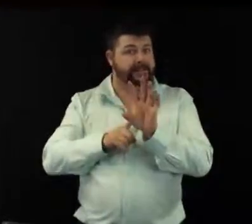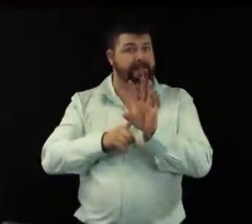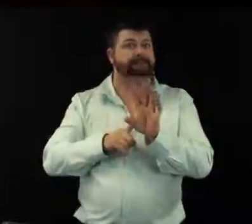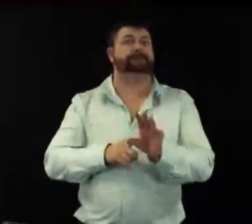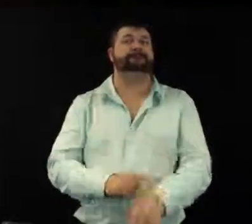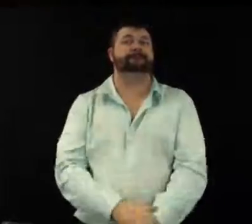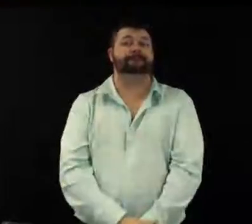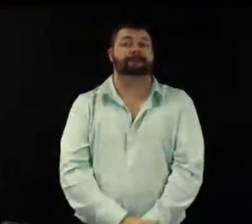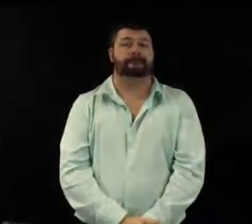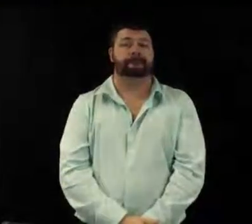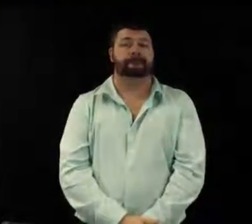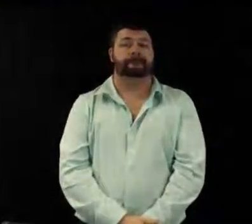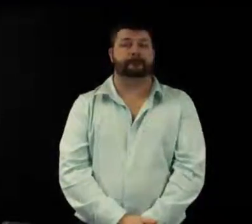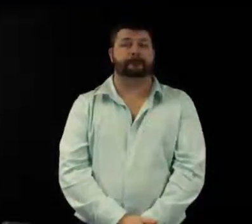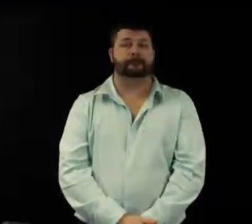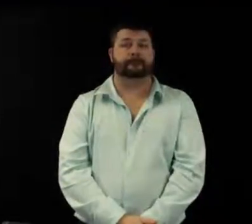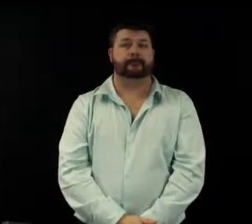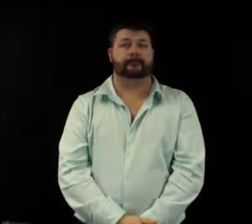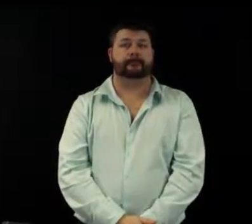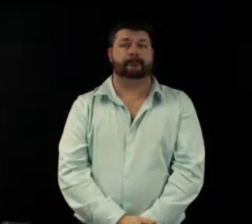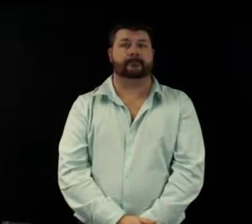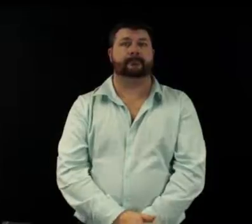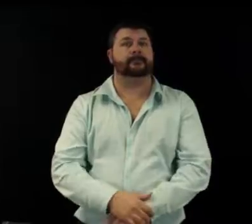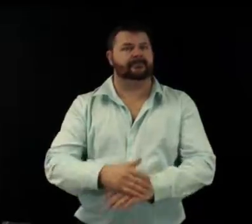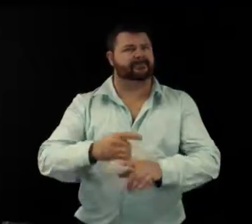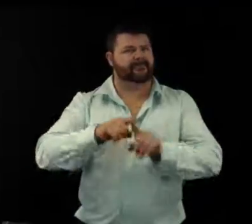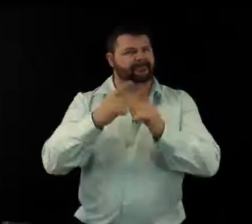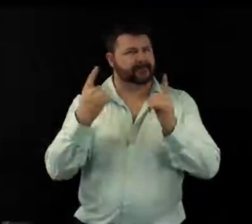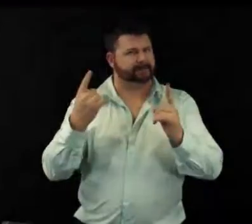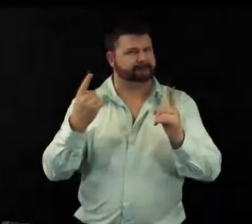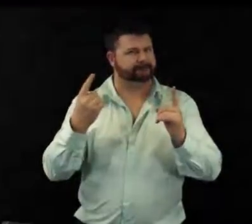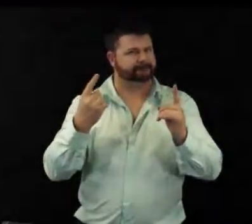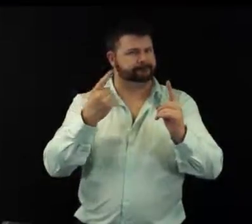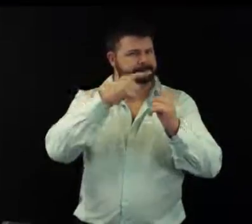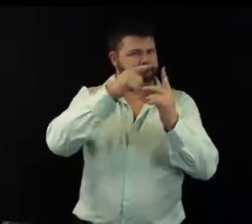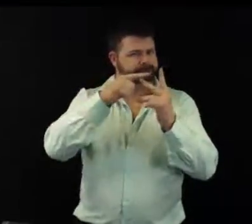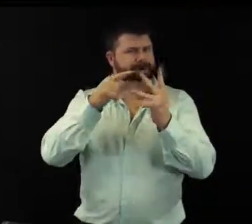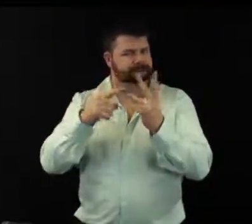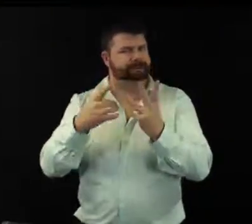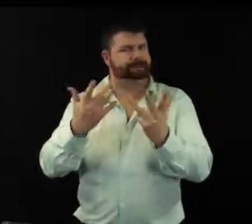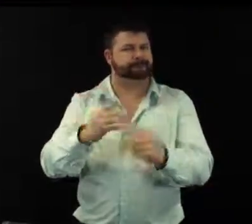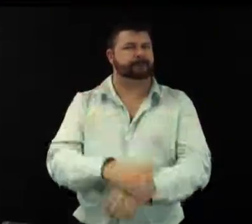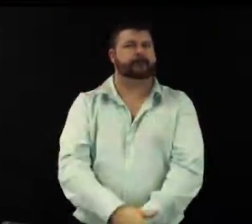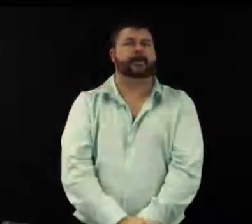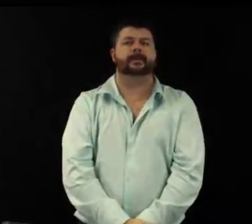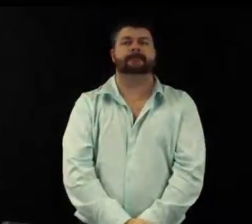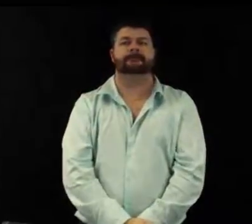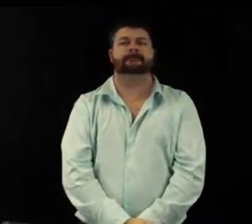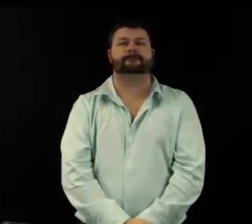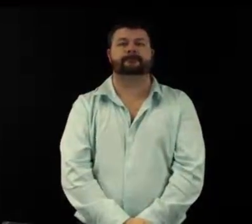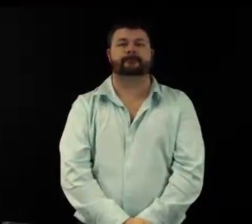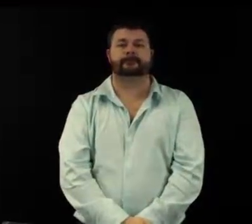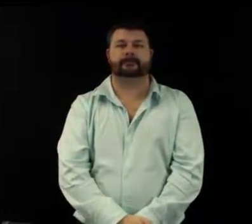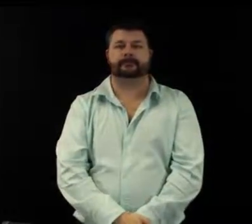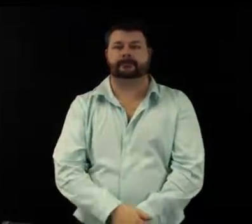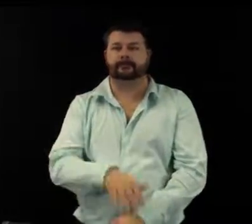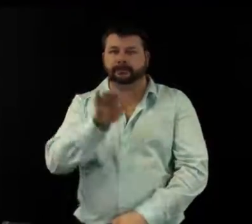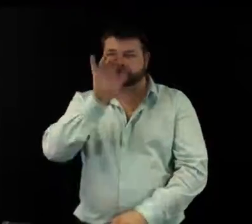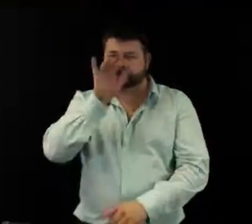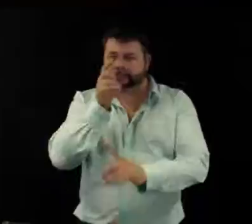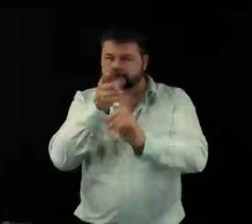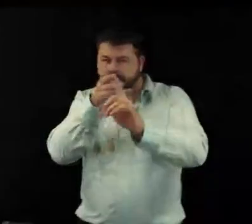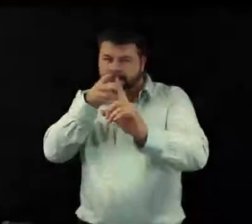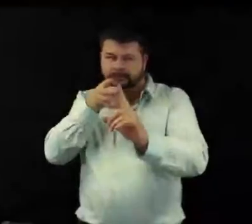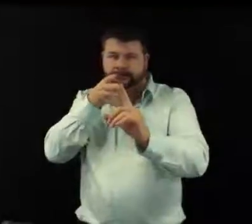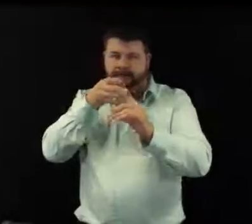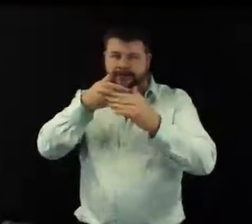the entire year's view. Same control as the previous views to move forwards and backwards a year at a time. Tapping on a day in the year will switch